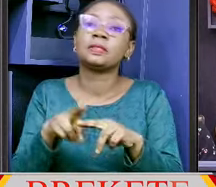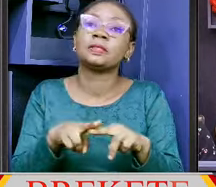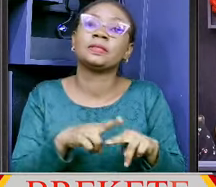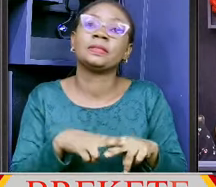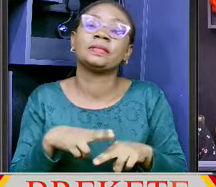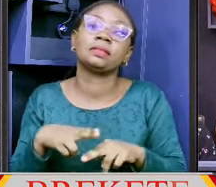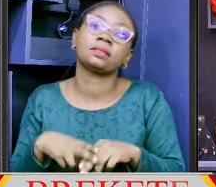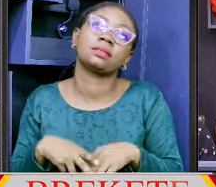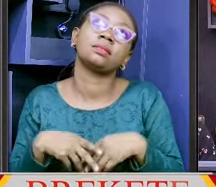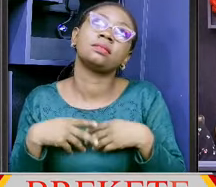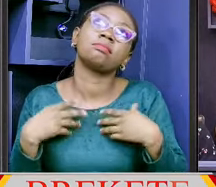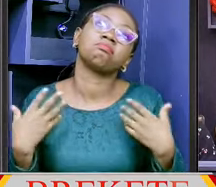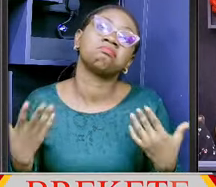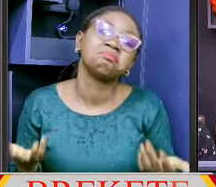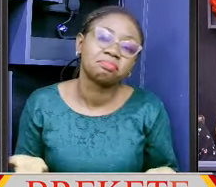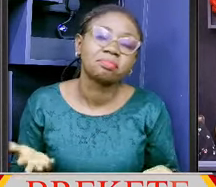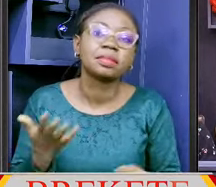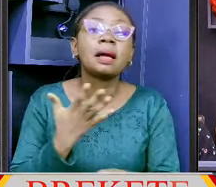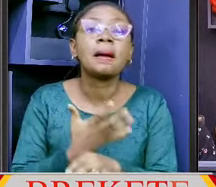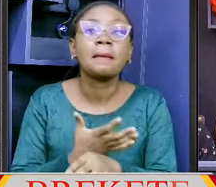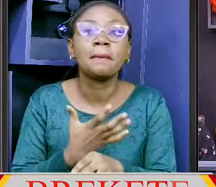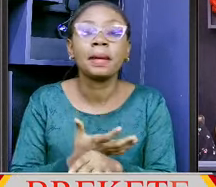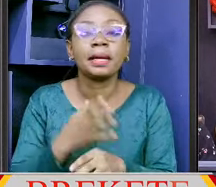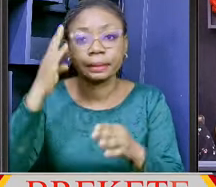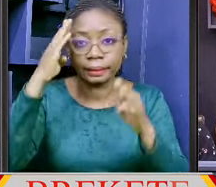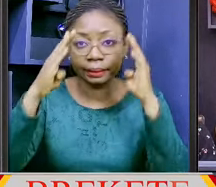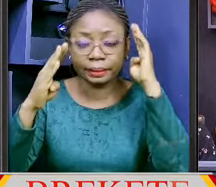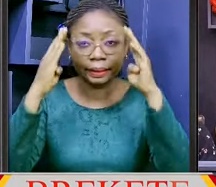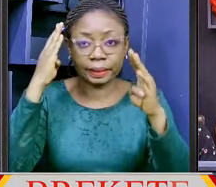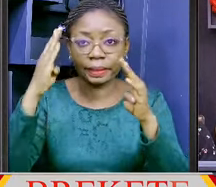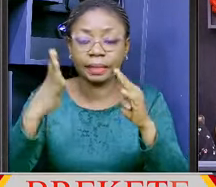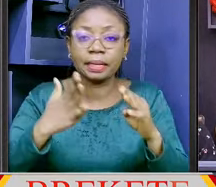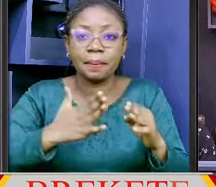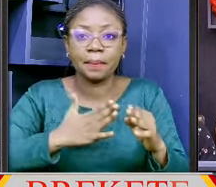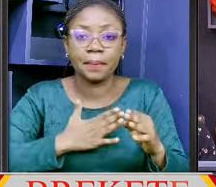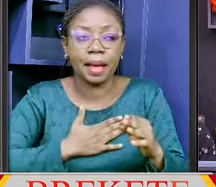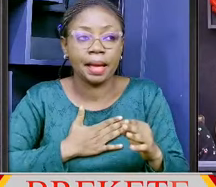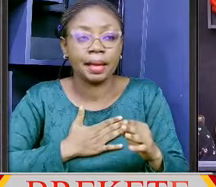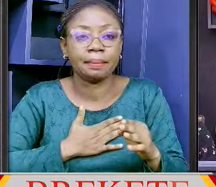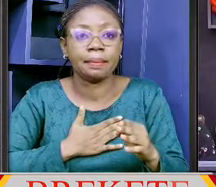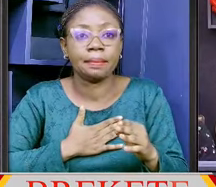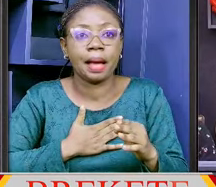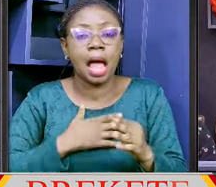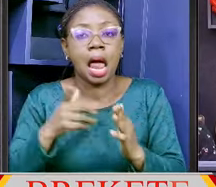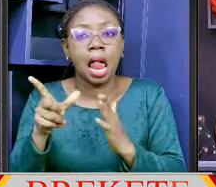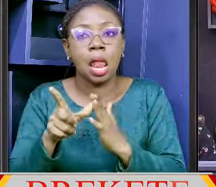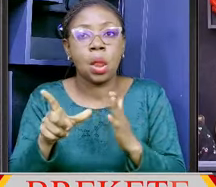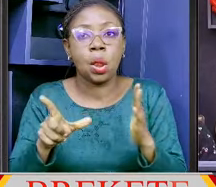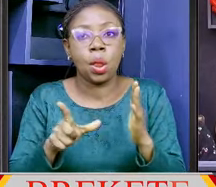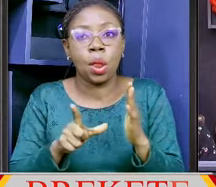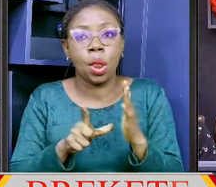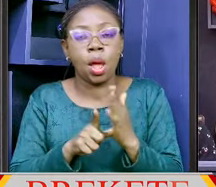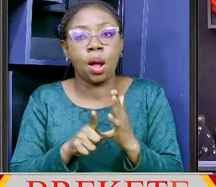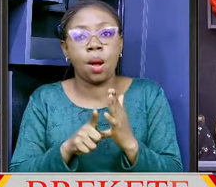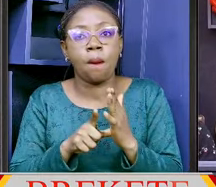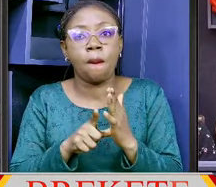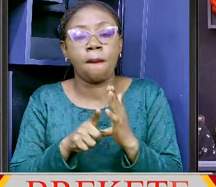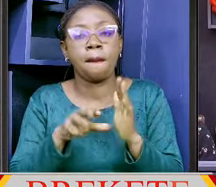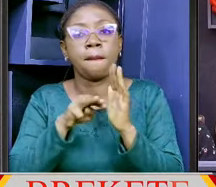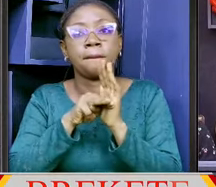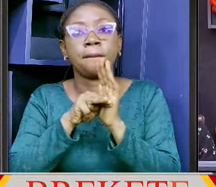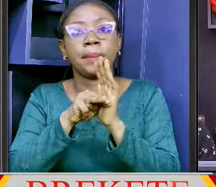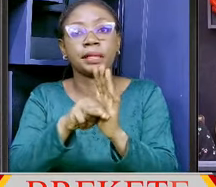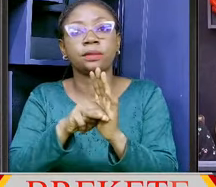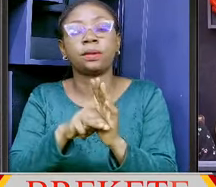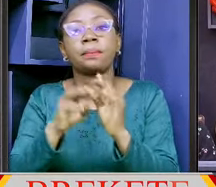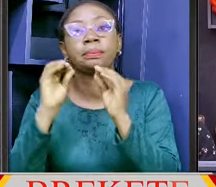sitting. Yes, sir. Yeah, I beg greet my legal mentor. Yes, sir.